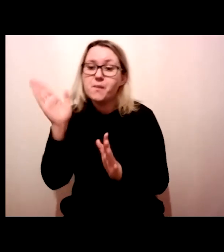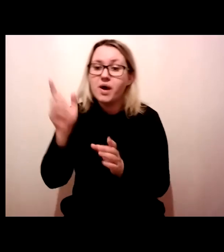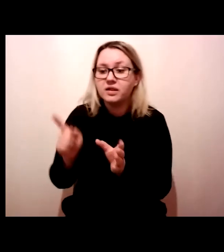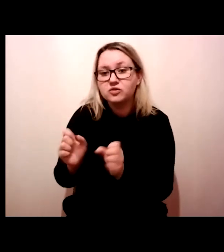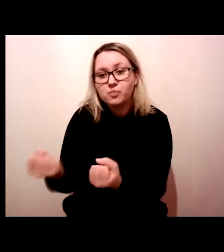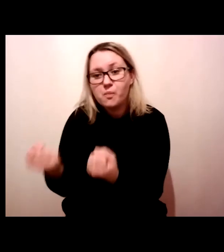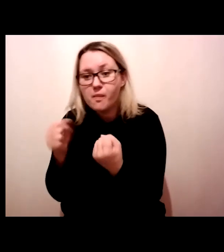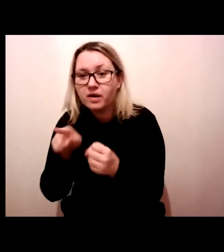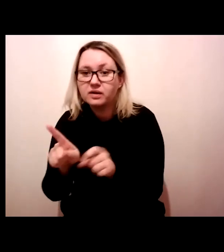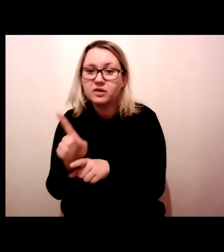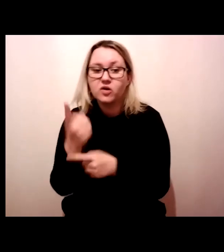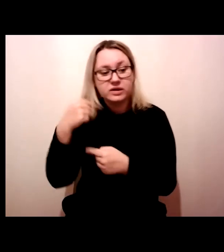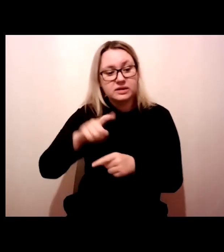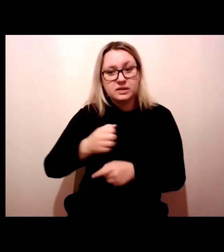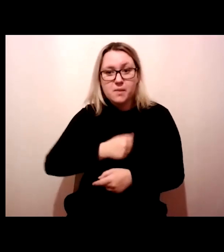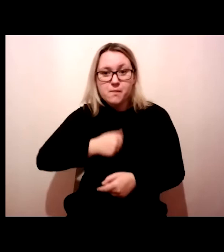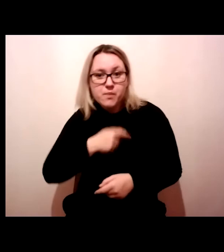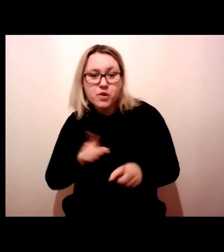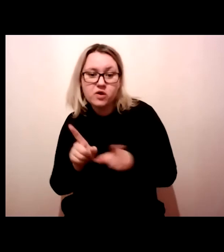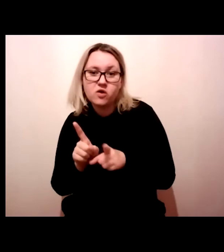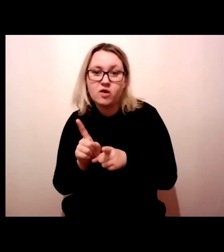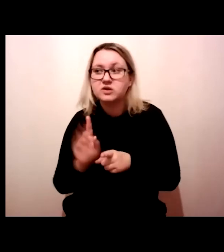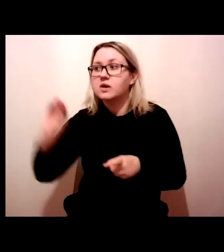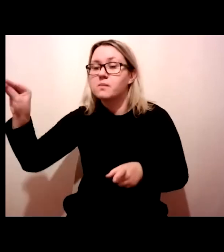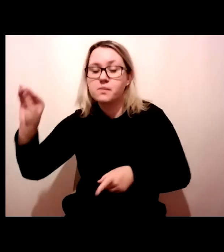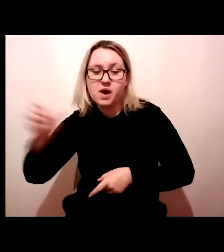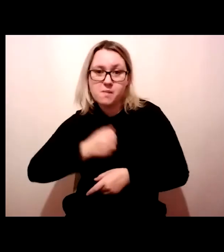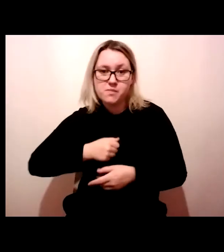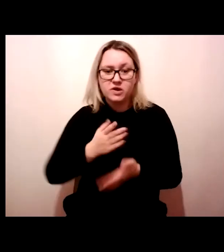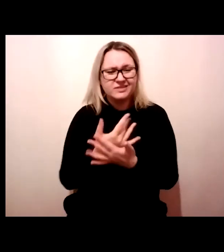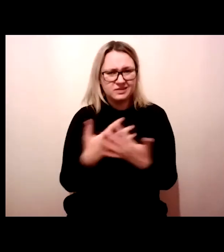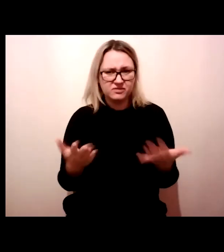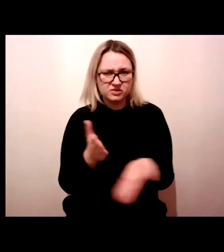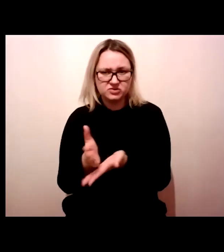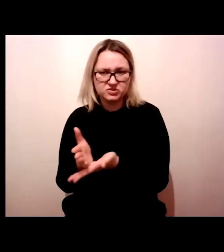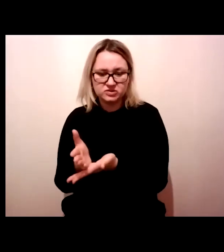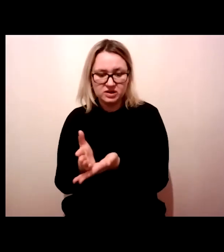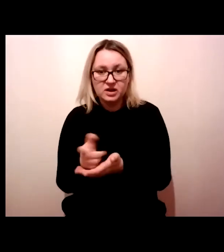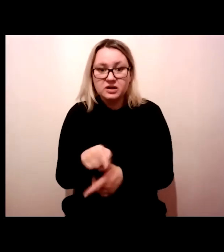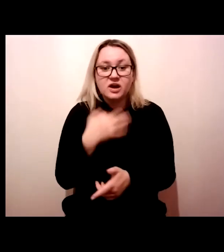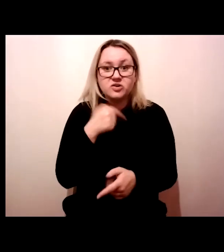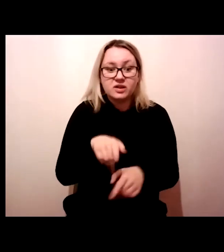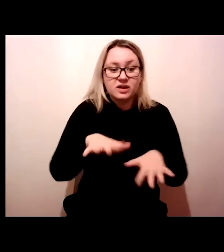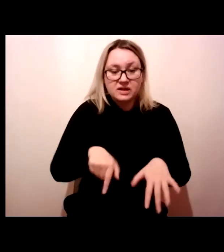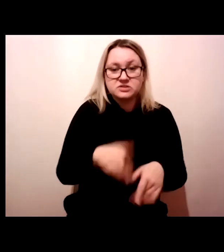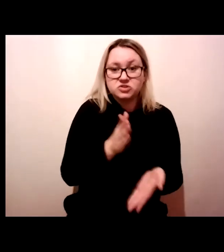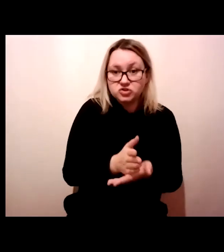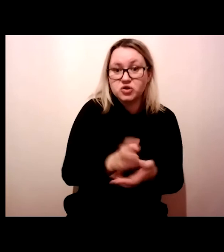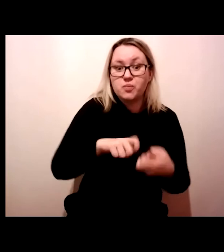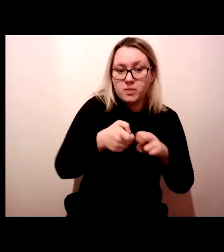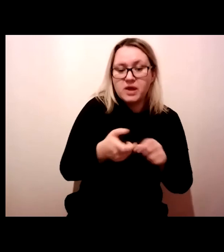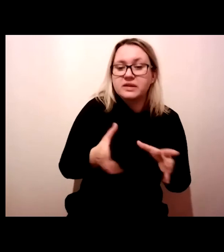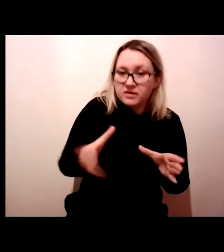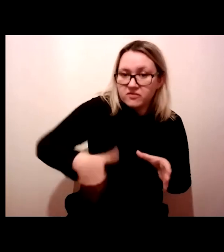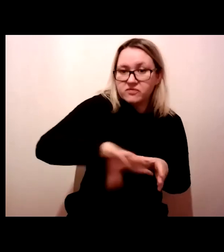more than two people, because there are observers, there are supporters, not just the two people, the bully and